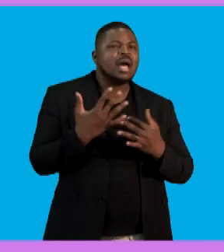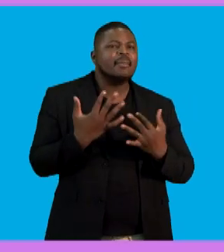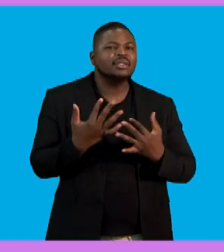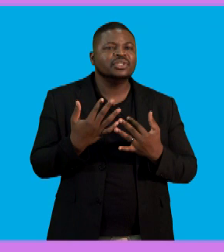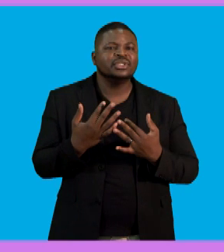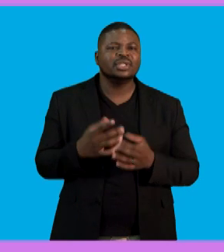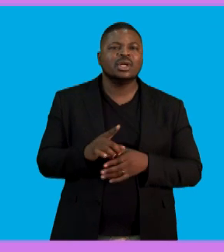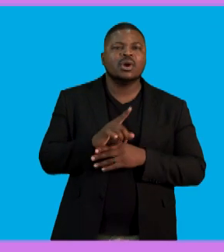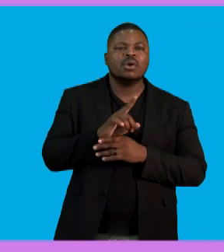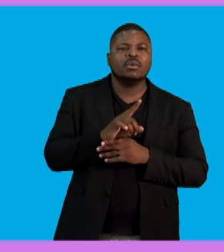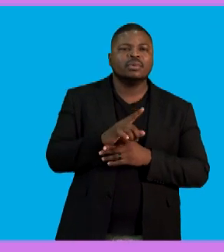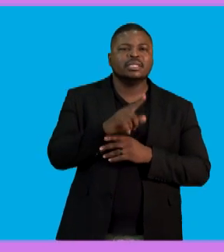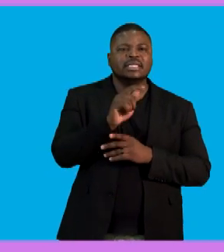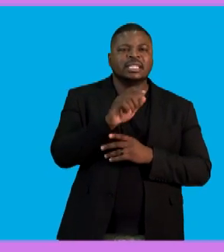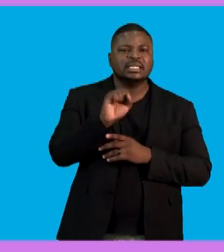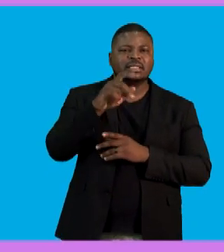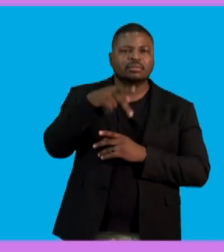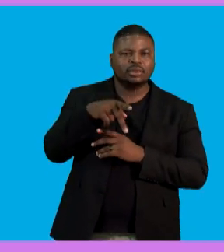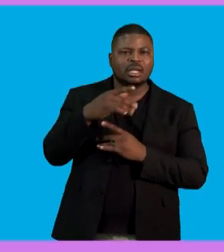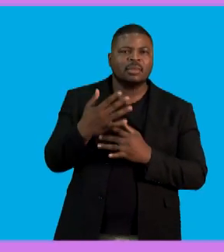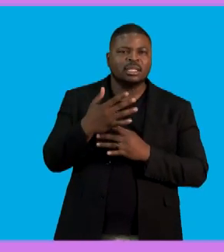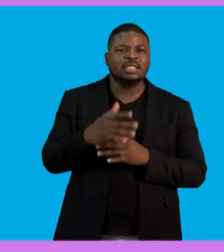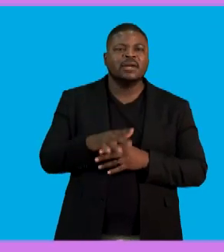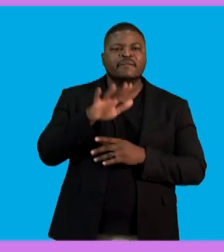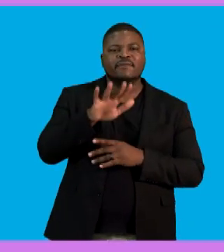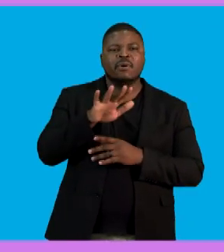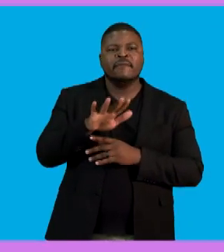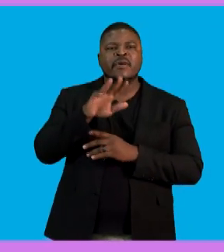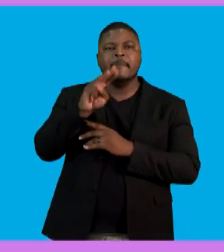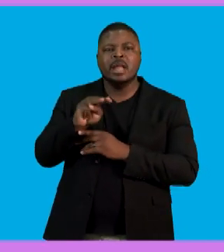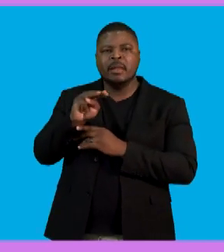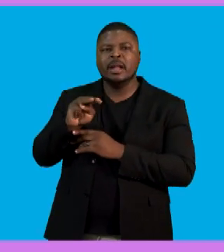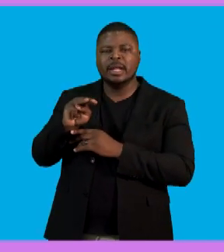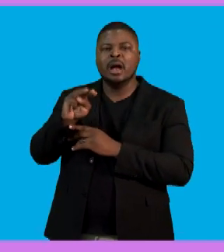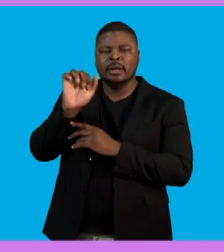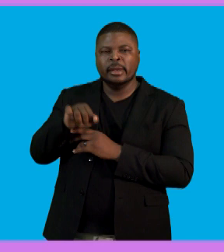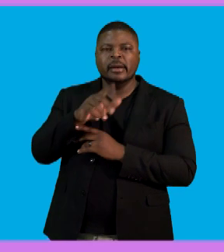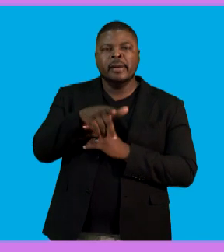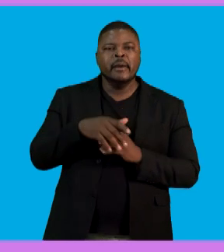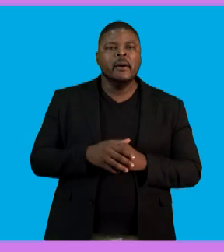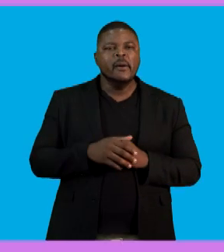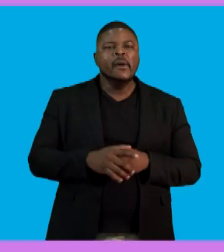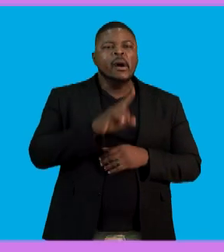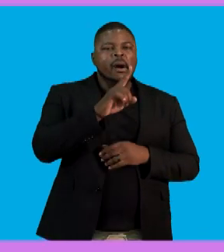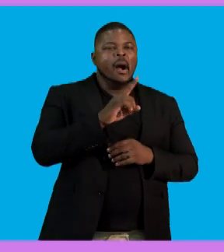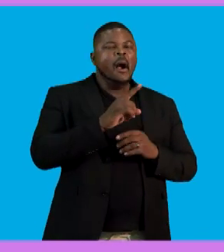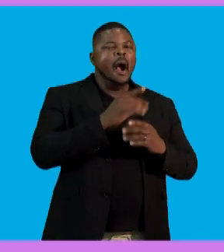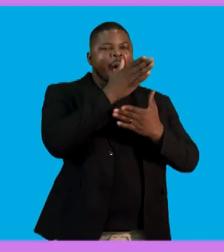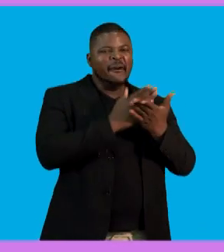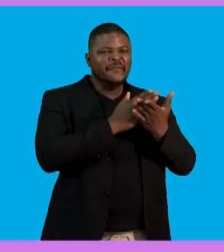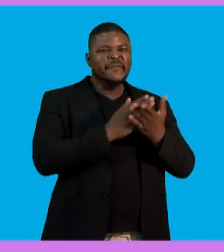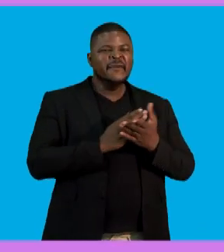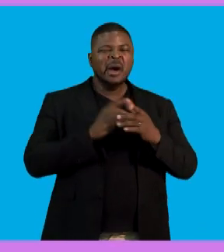to 5 milliliters. What are we looking for? For half a teaspoon in milliliters. So you will say half divided